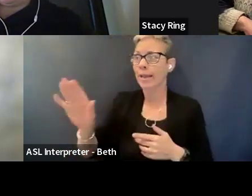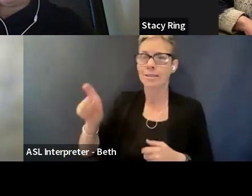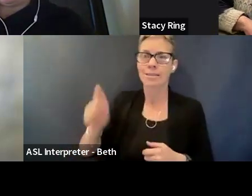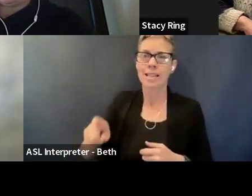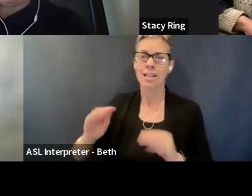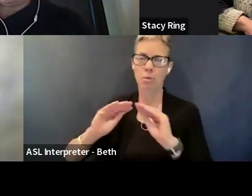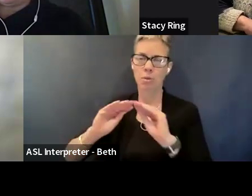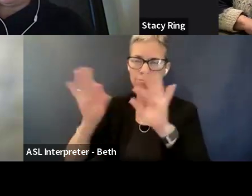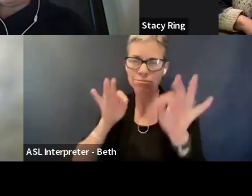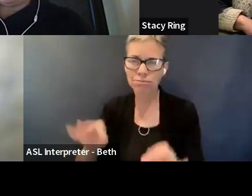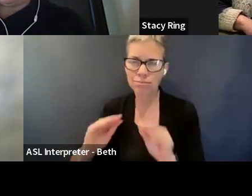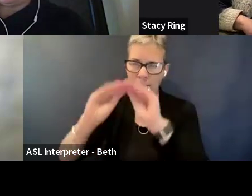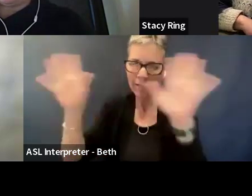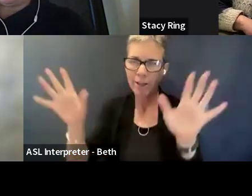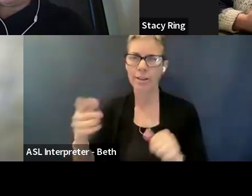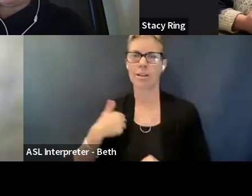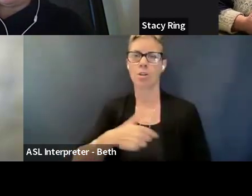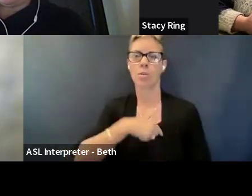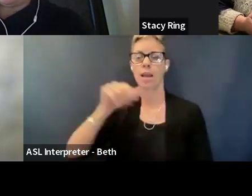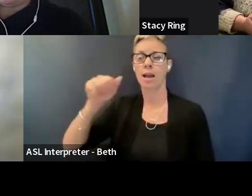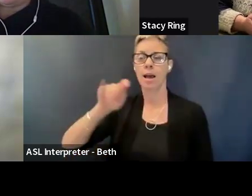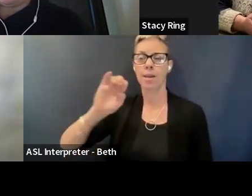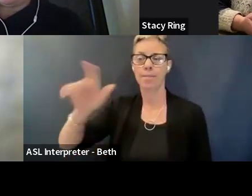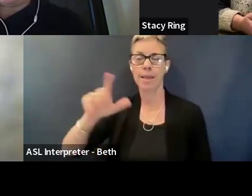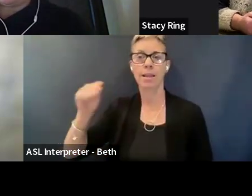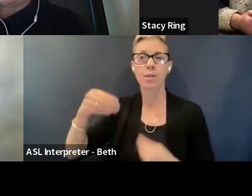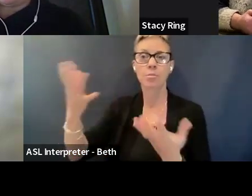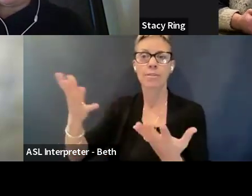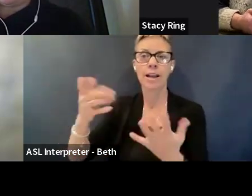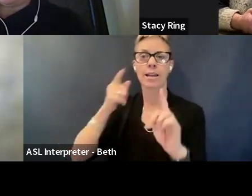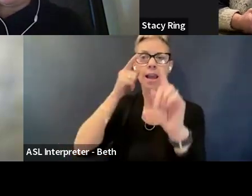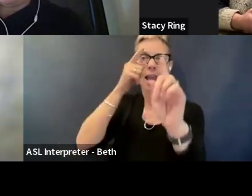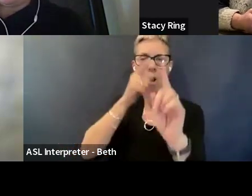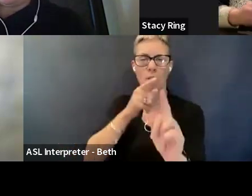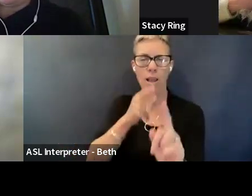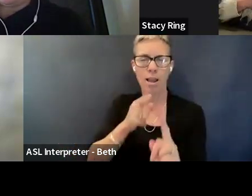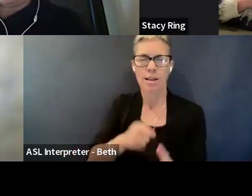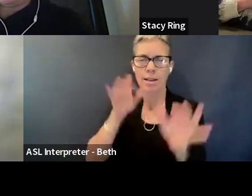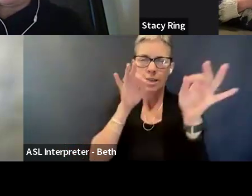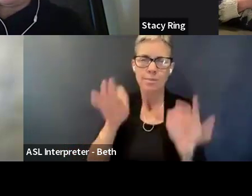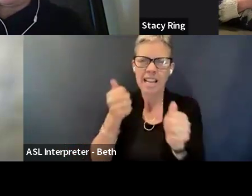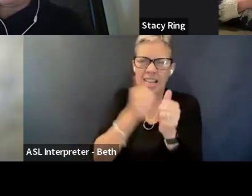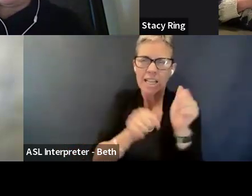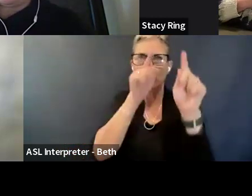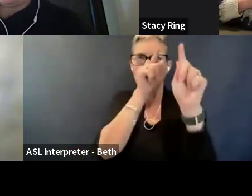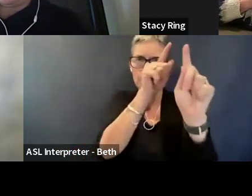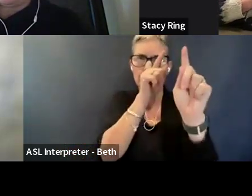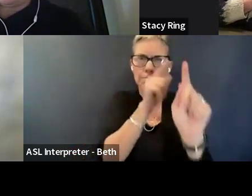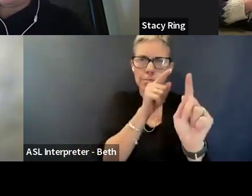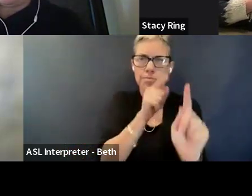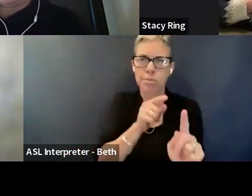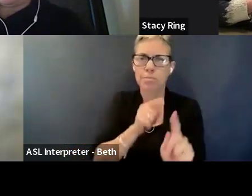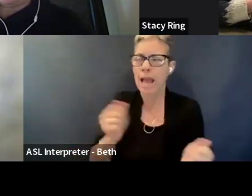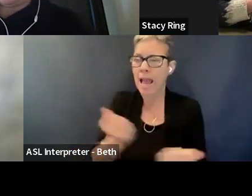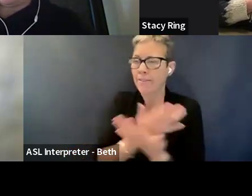very clear. We appealed and provided an outline of all of the things that I was doing to help